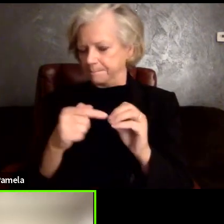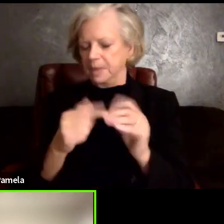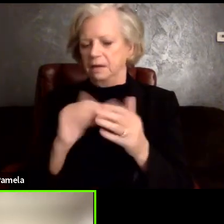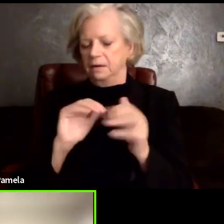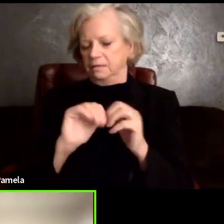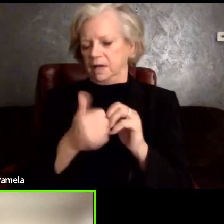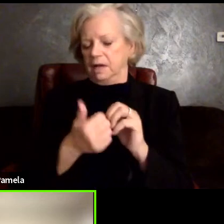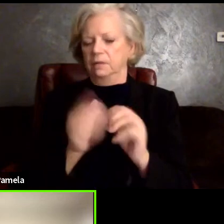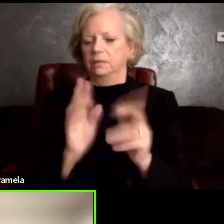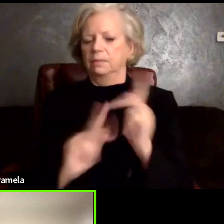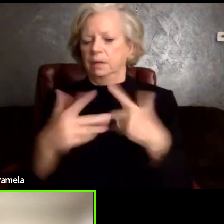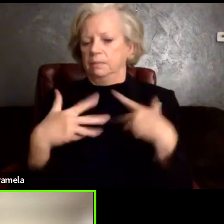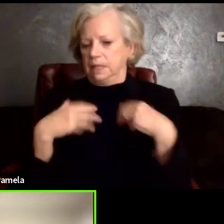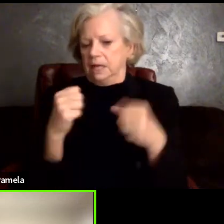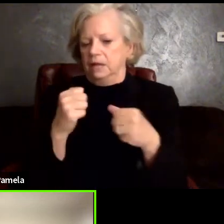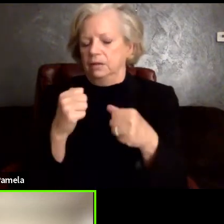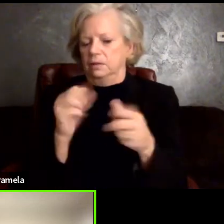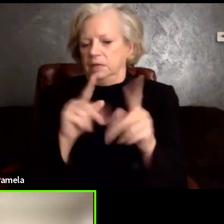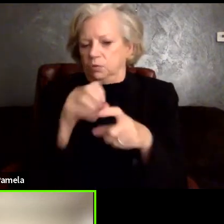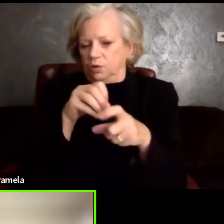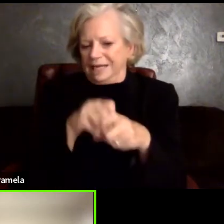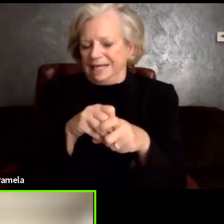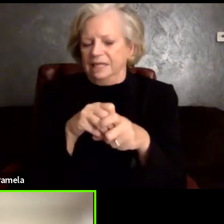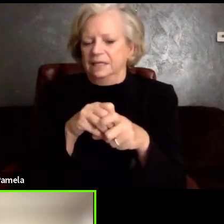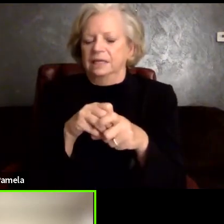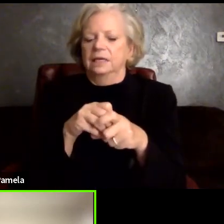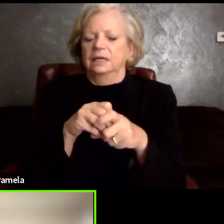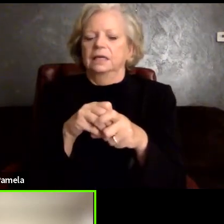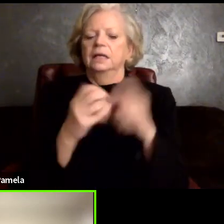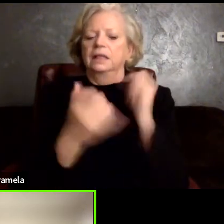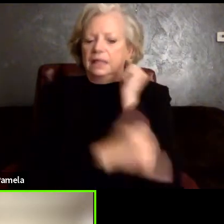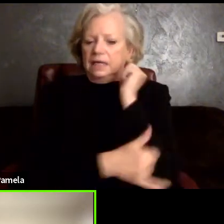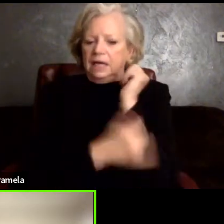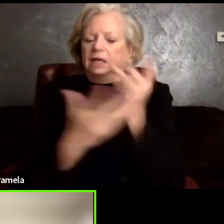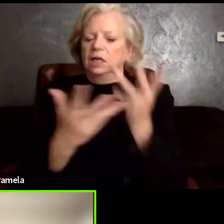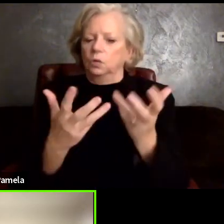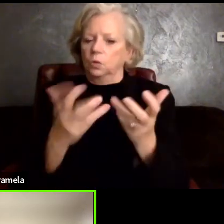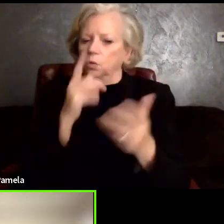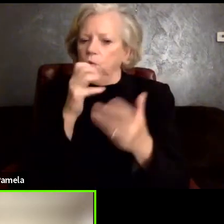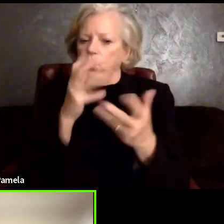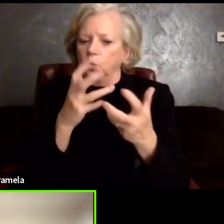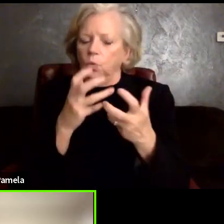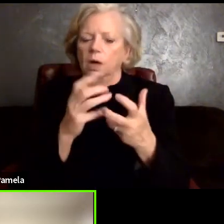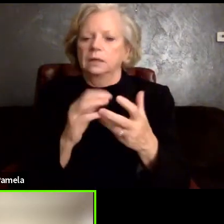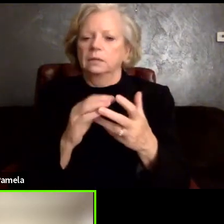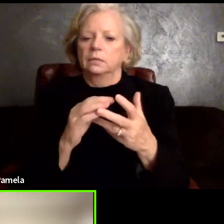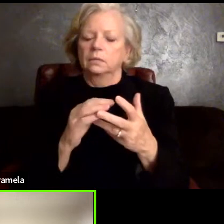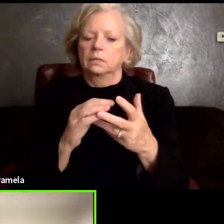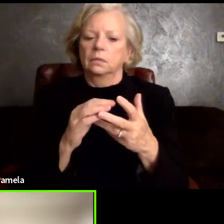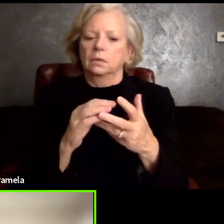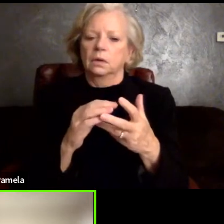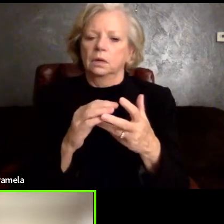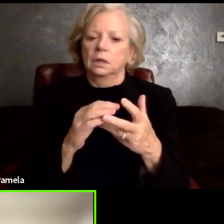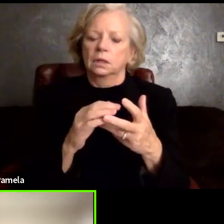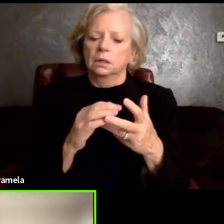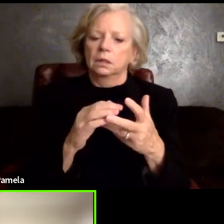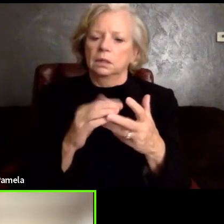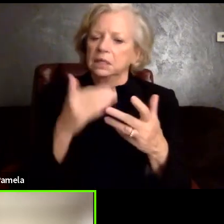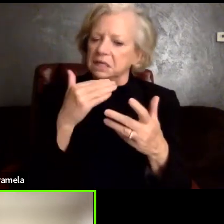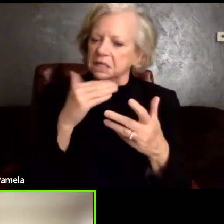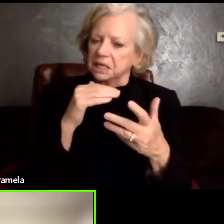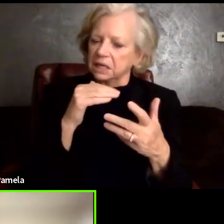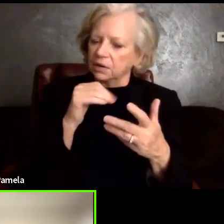Health or folks in the county plan to respond to folks who maybe not in good faith